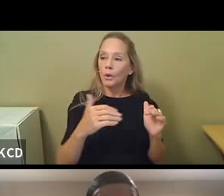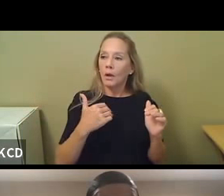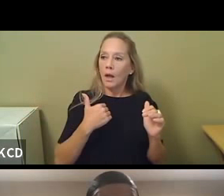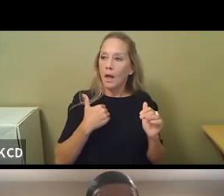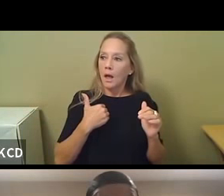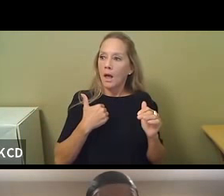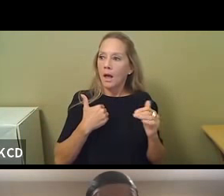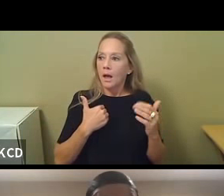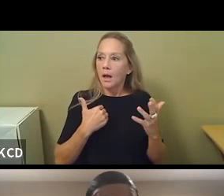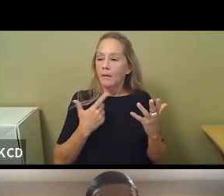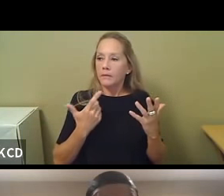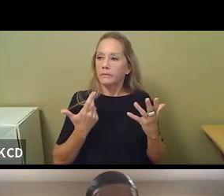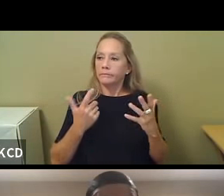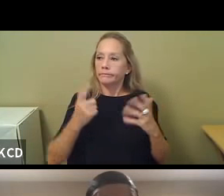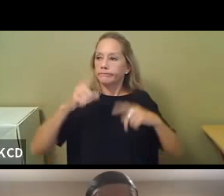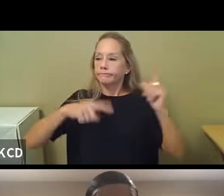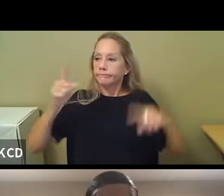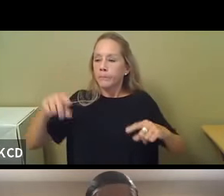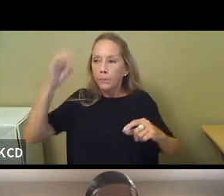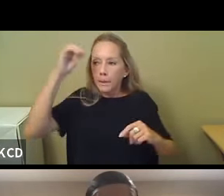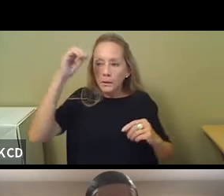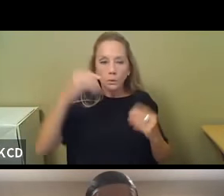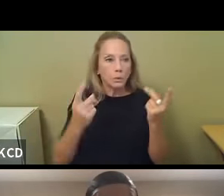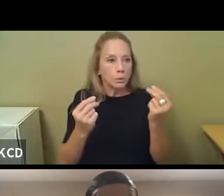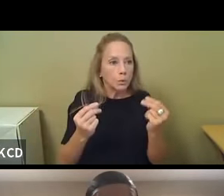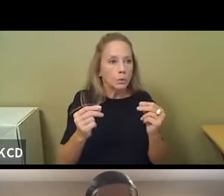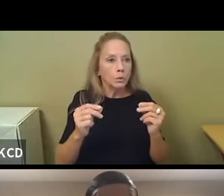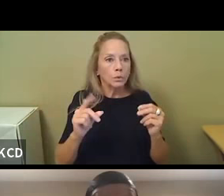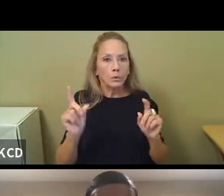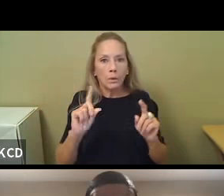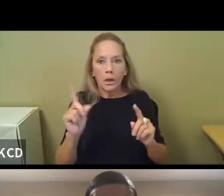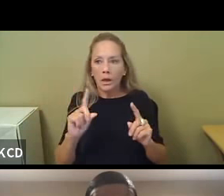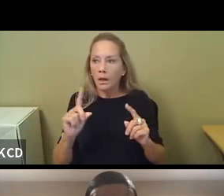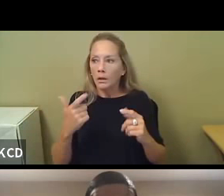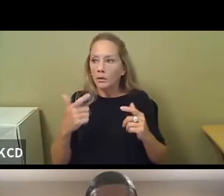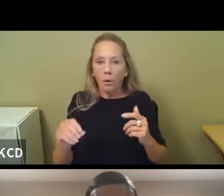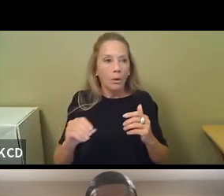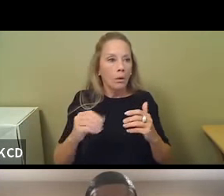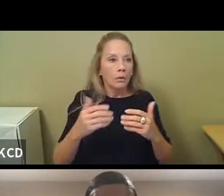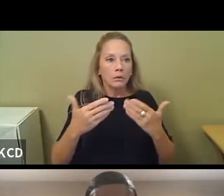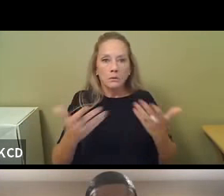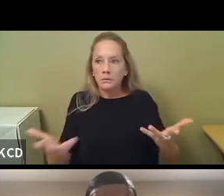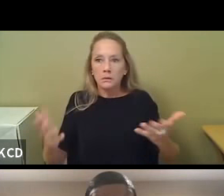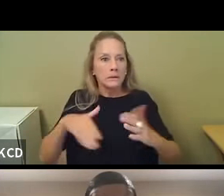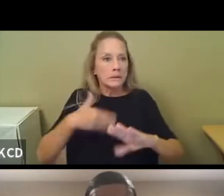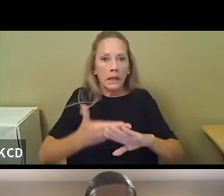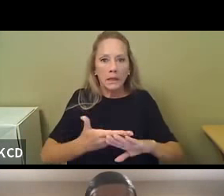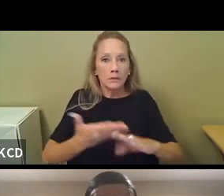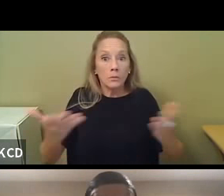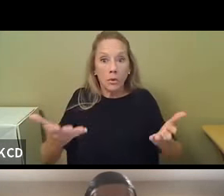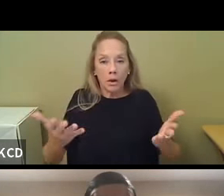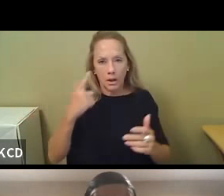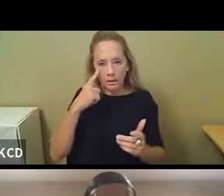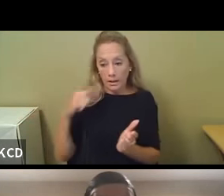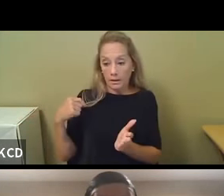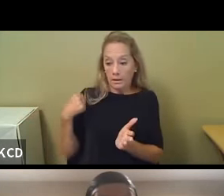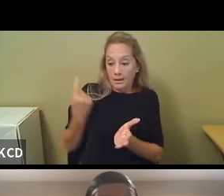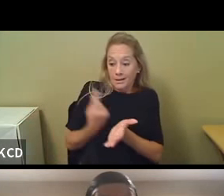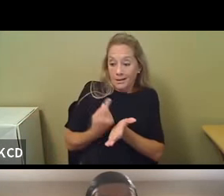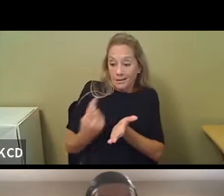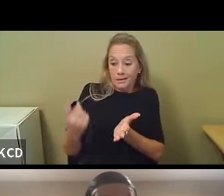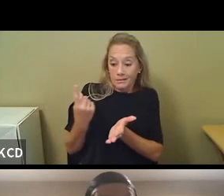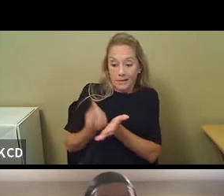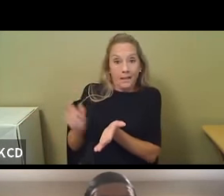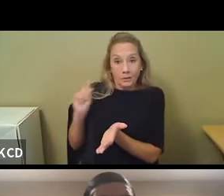to go. But there wasn't, I think, within this last week, an outpouring of people who